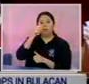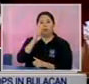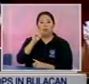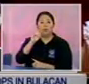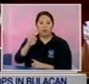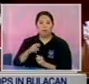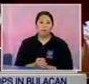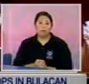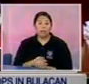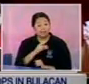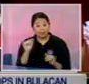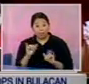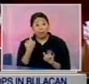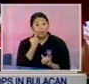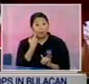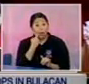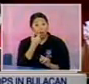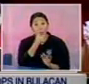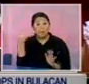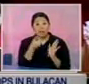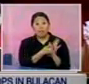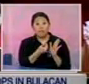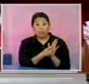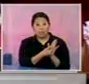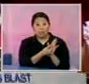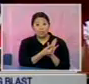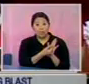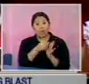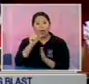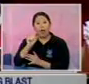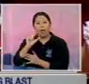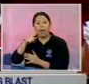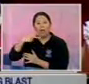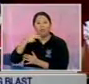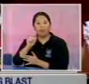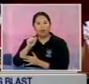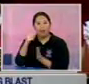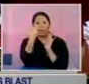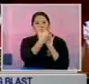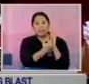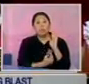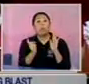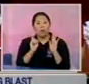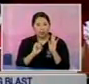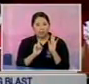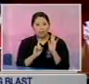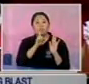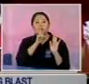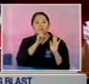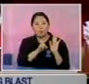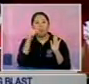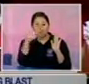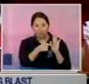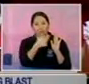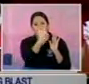best evidence of the alpha, the contents of the alpha list is the alpha list itself. So with